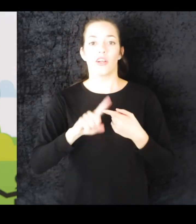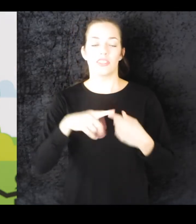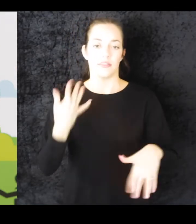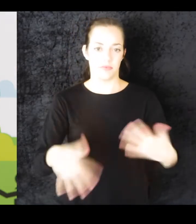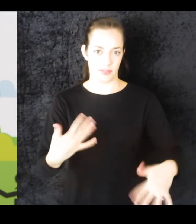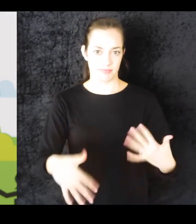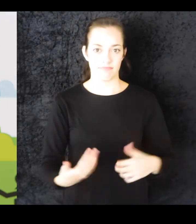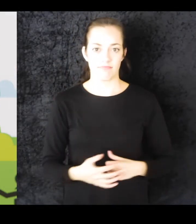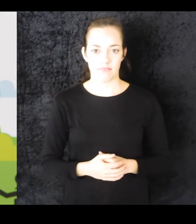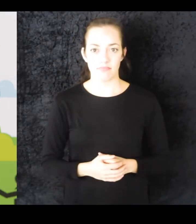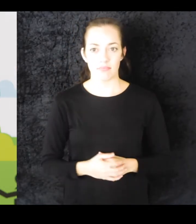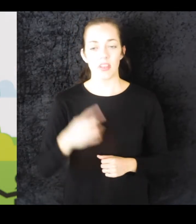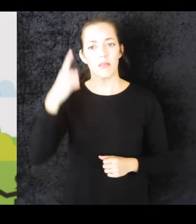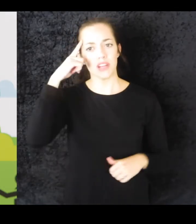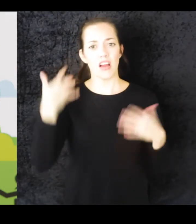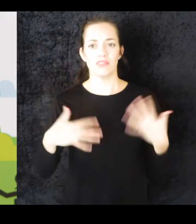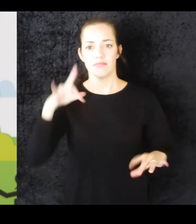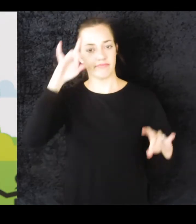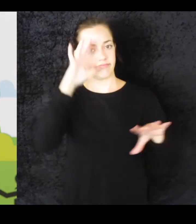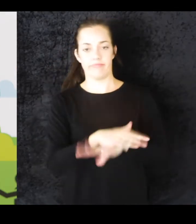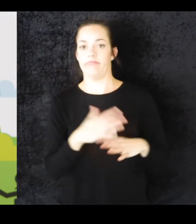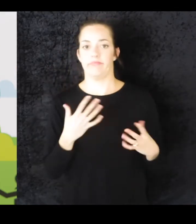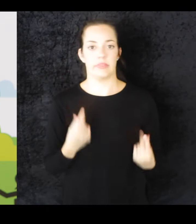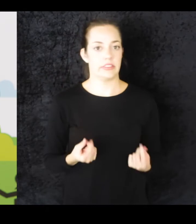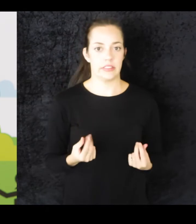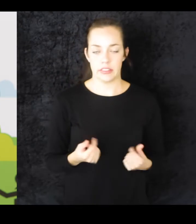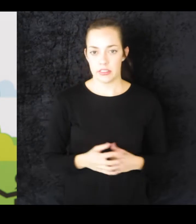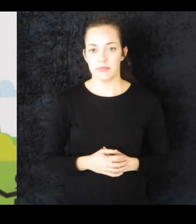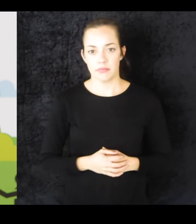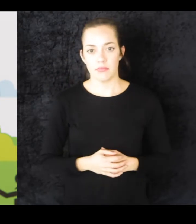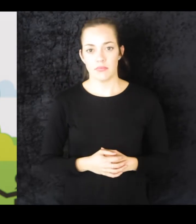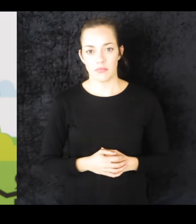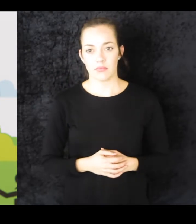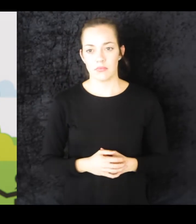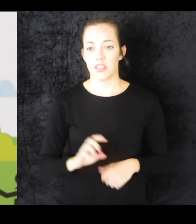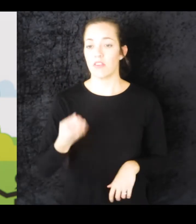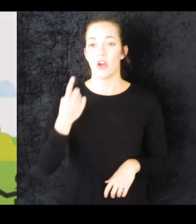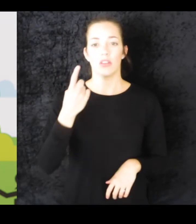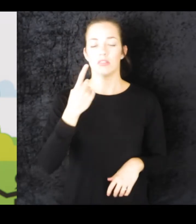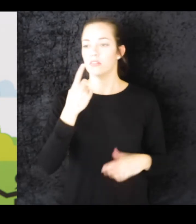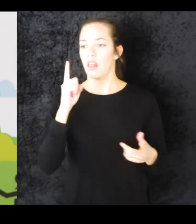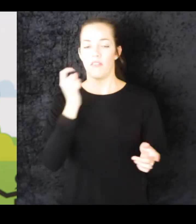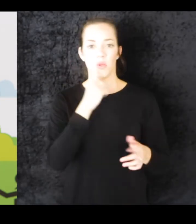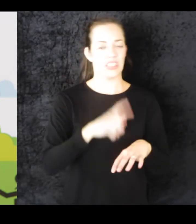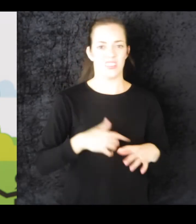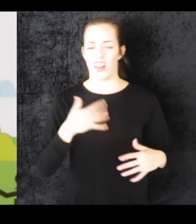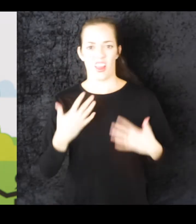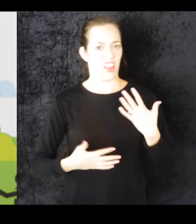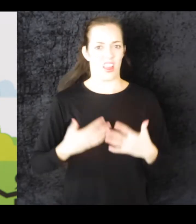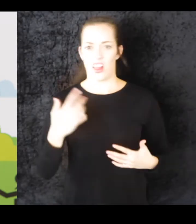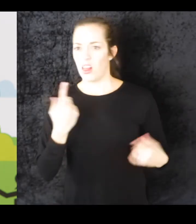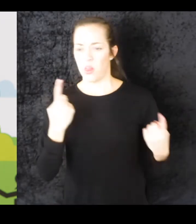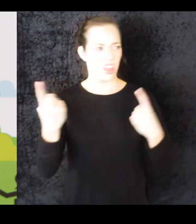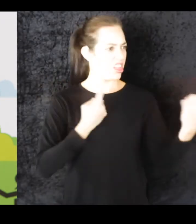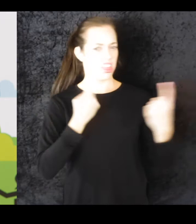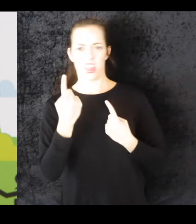very confused, so I spent the first few years not really knowing what anything was or who were people